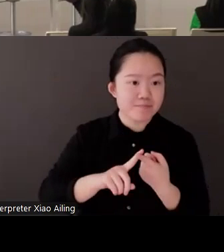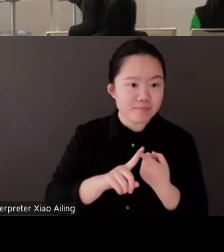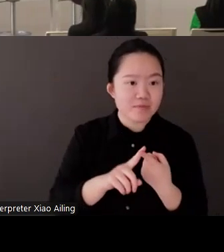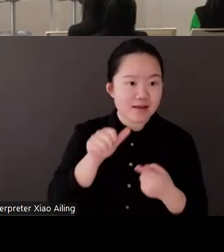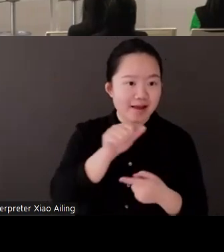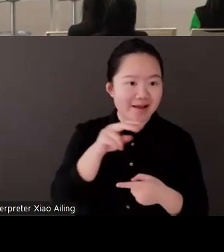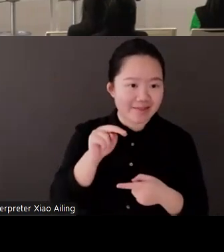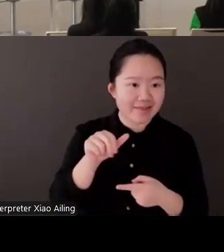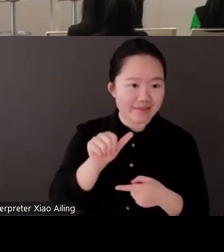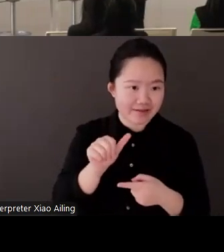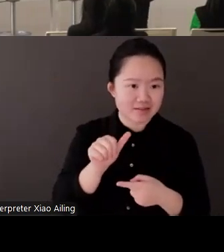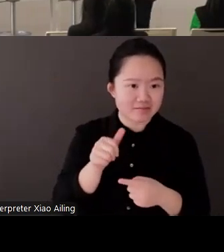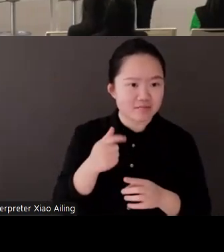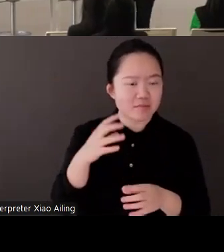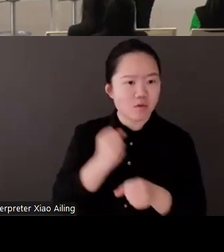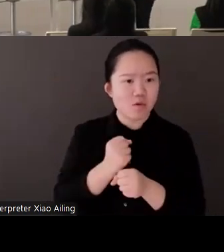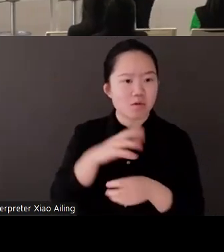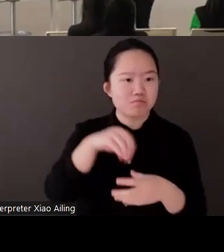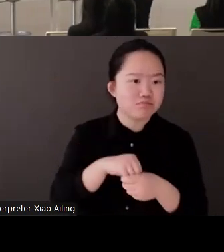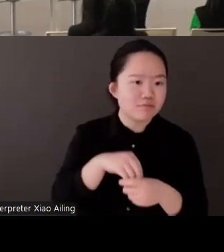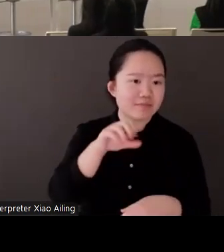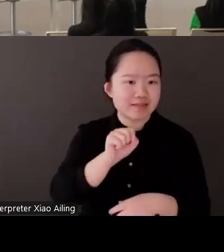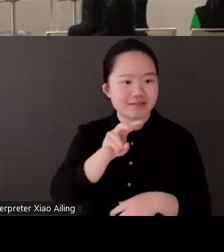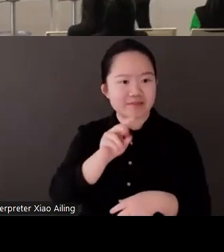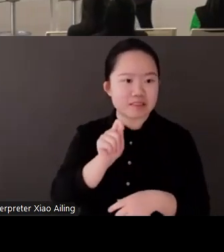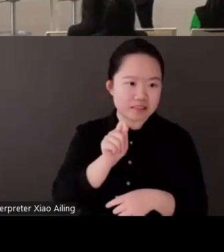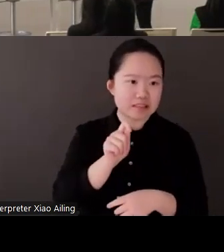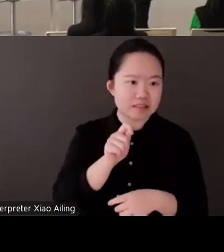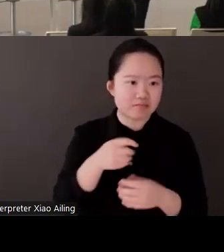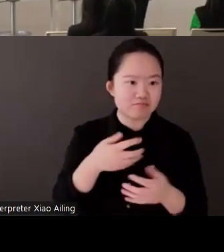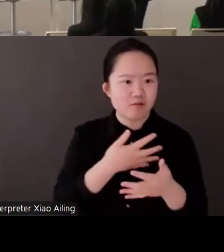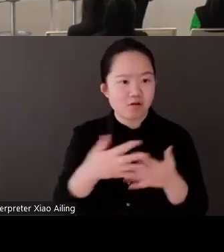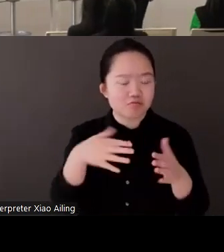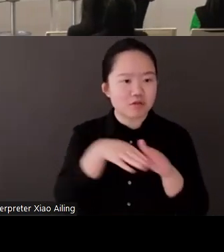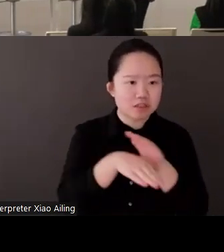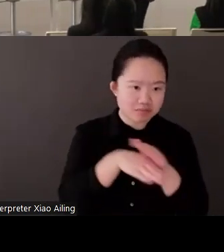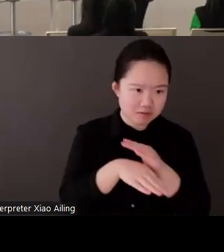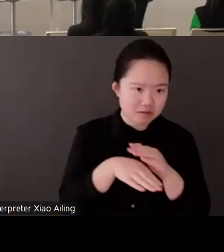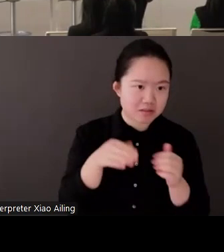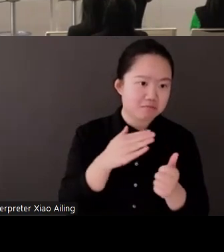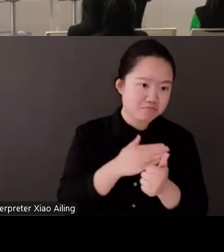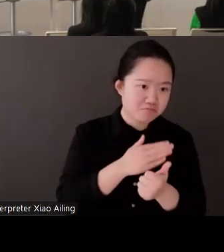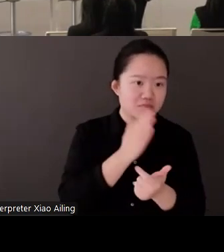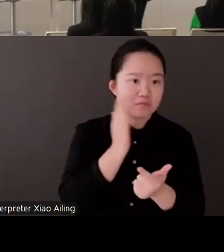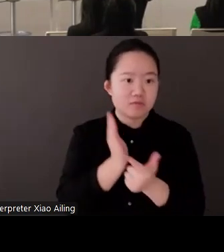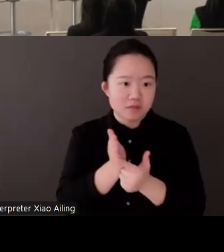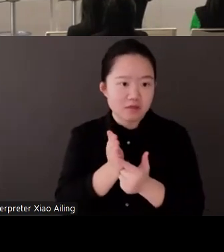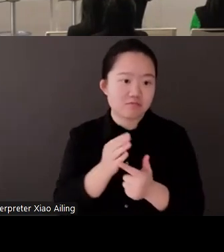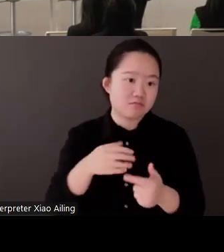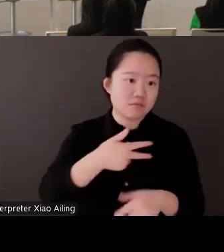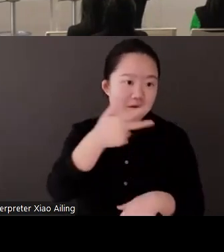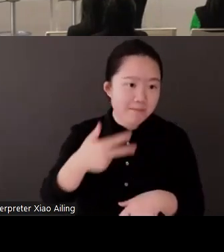an exciting webinar. You can find it under IAAP